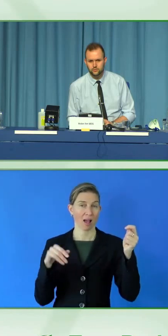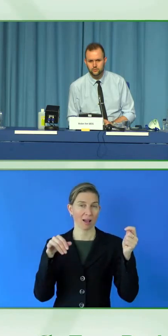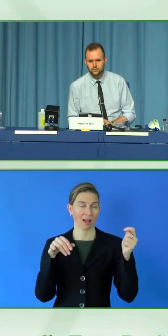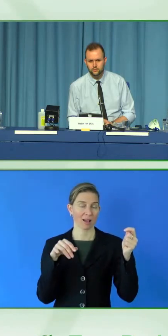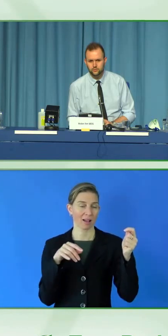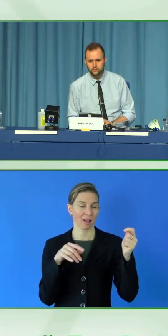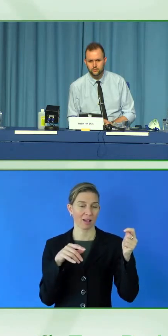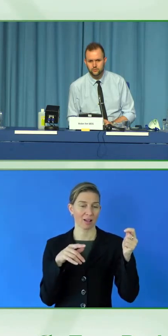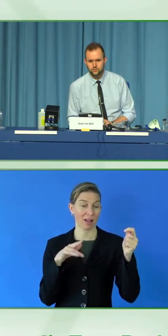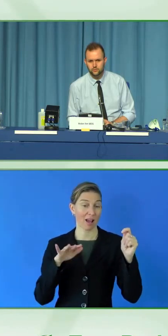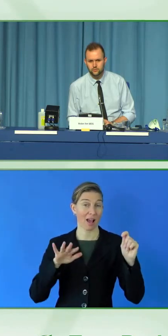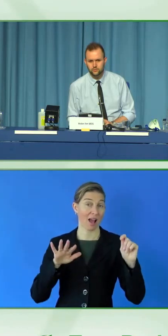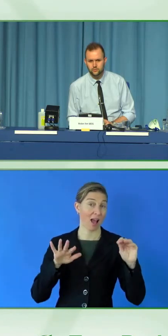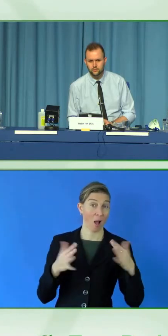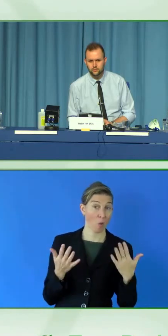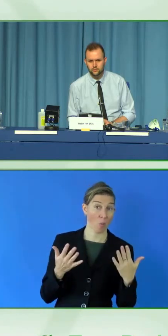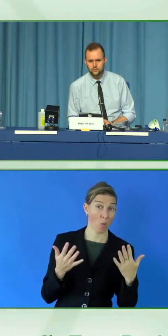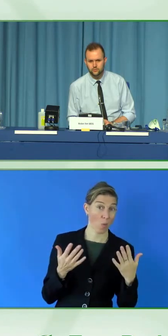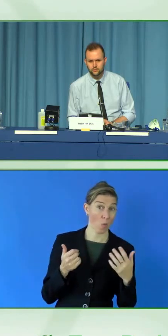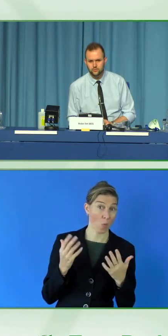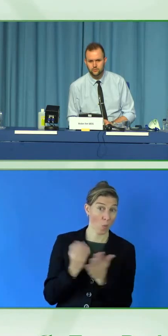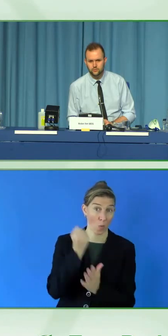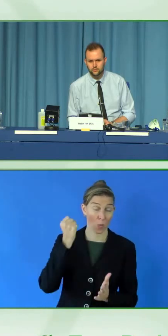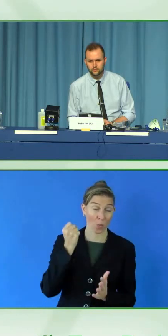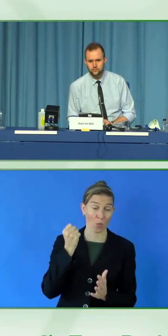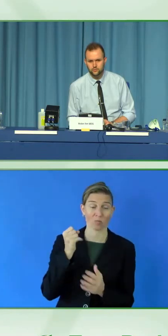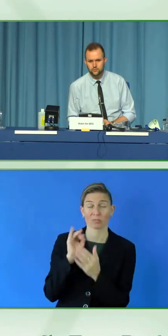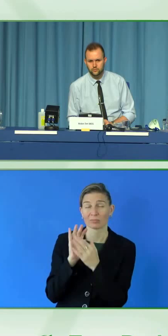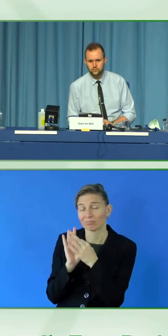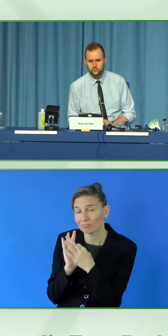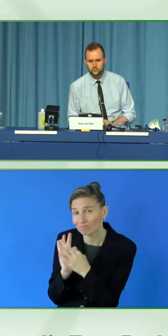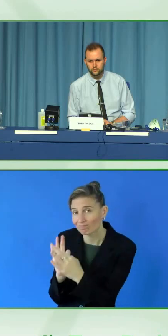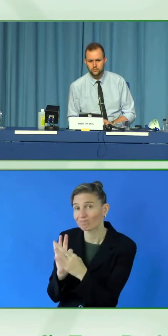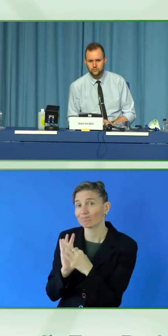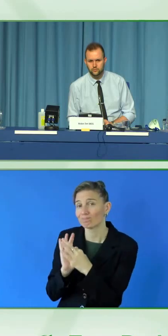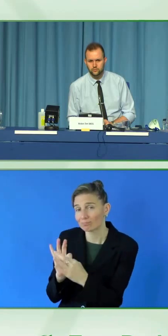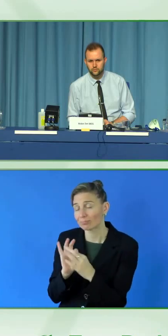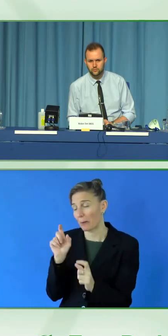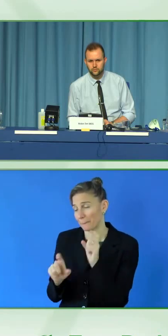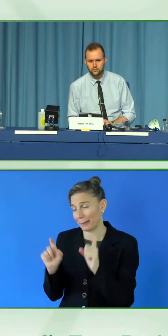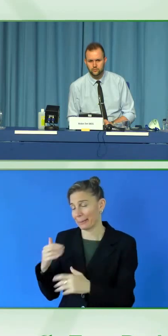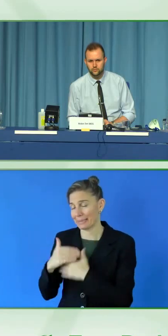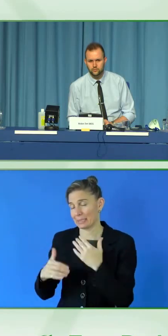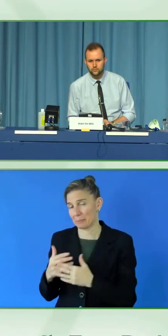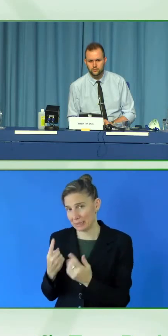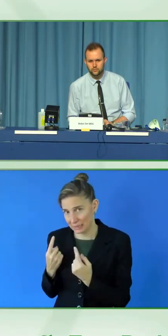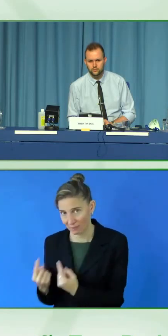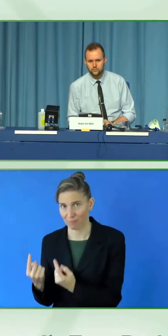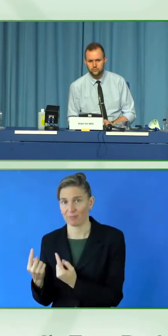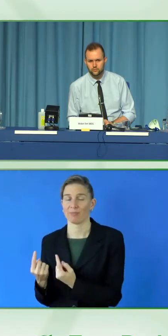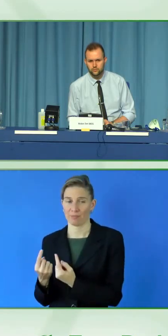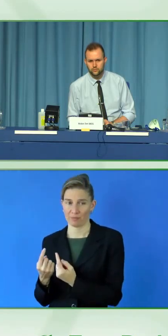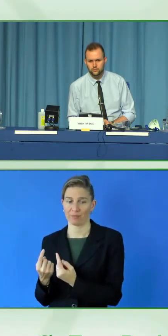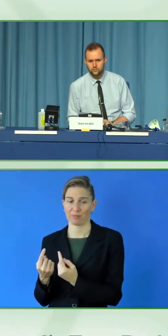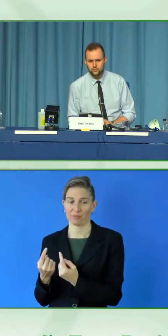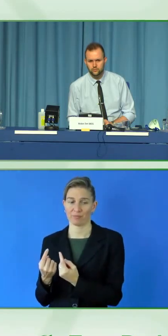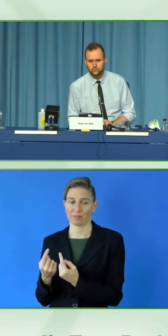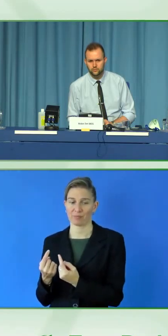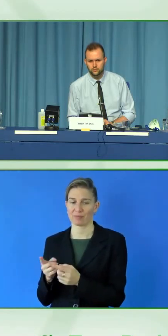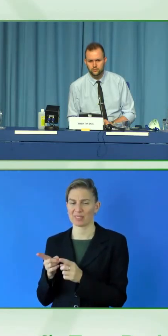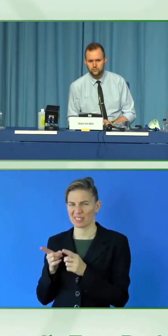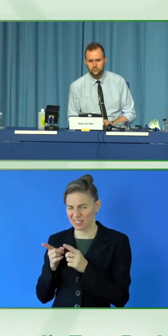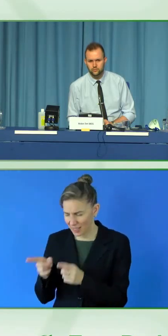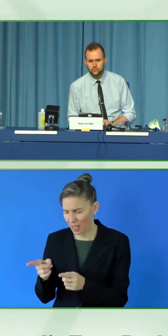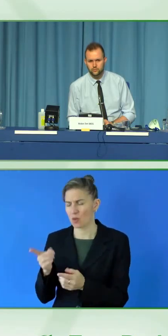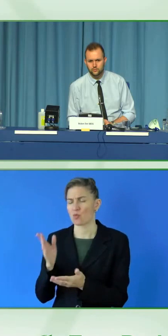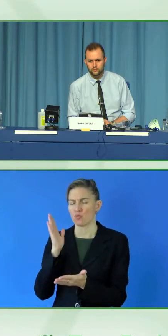mutual work with persons with disabilities. They are our really partners, and we